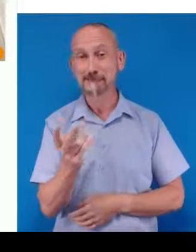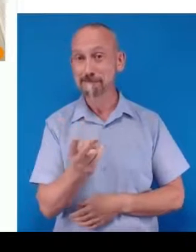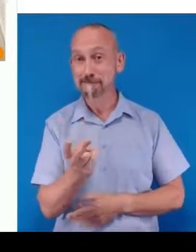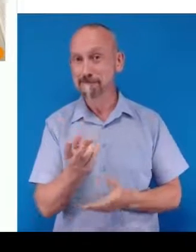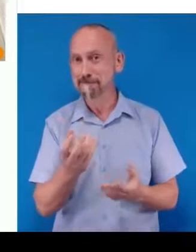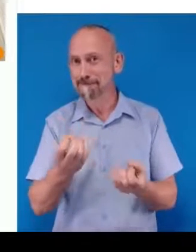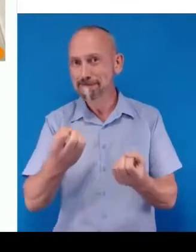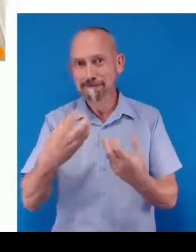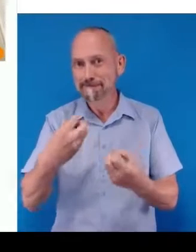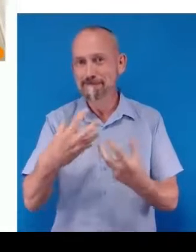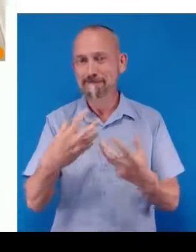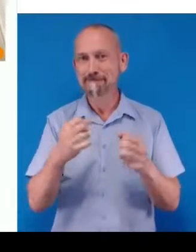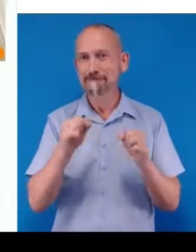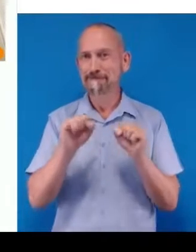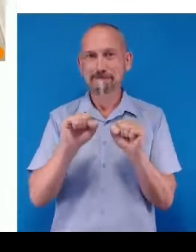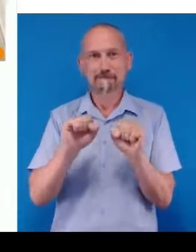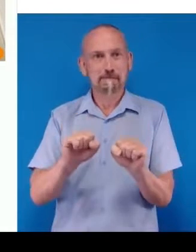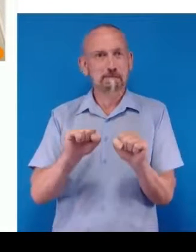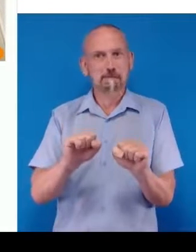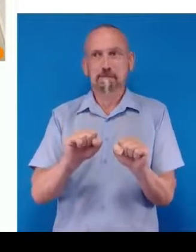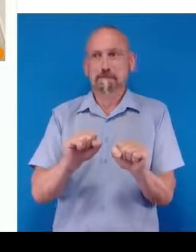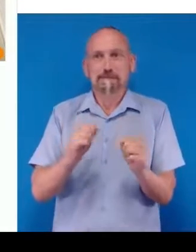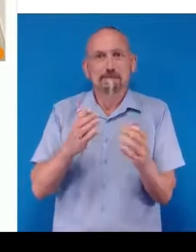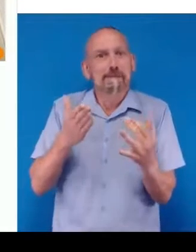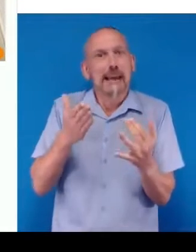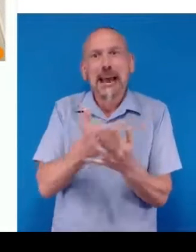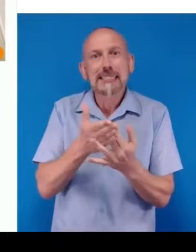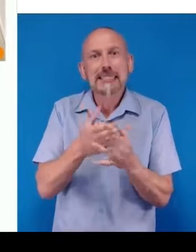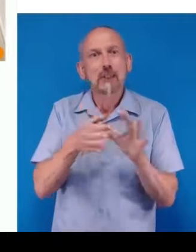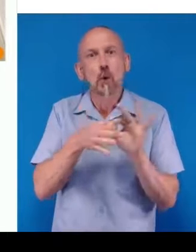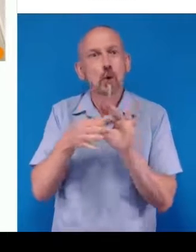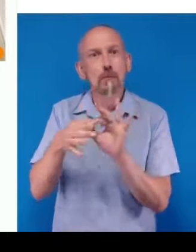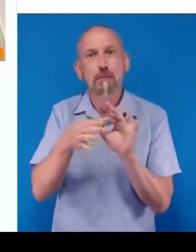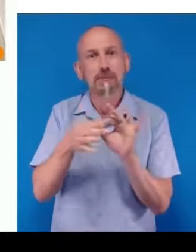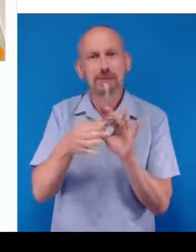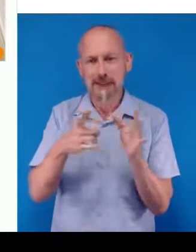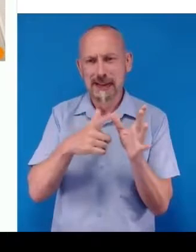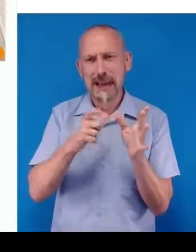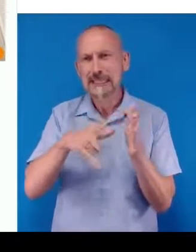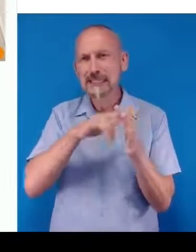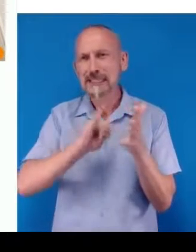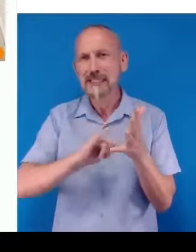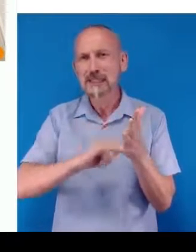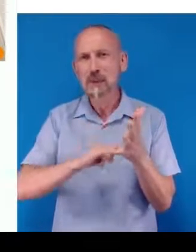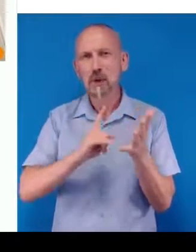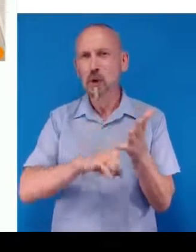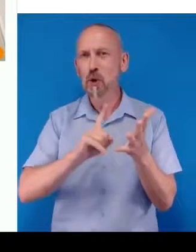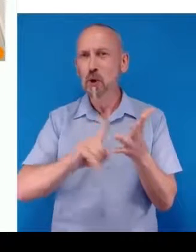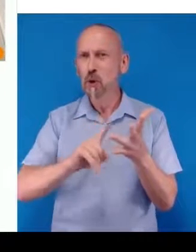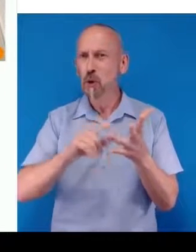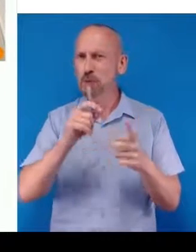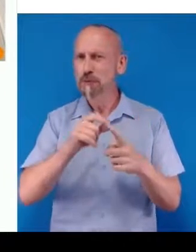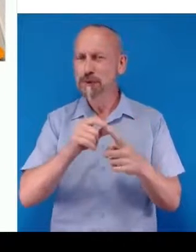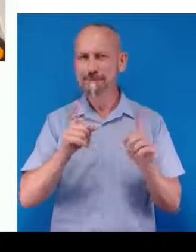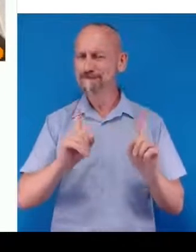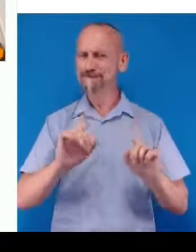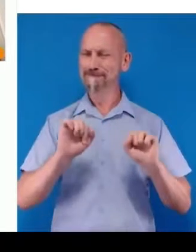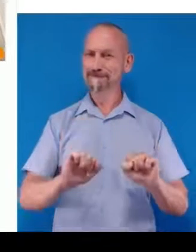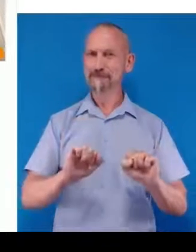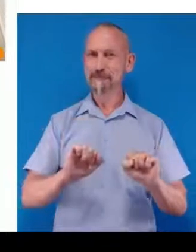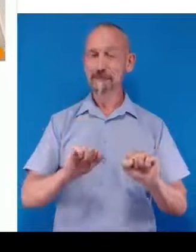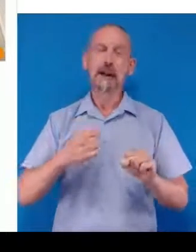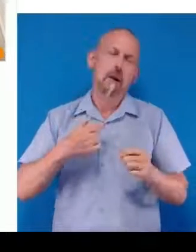what AccessLOOP is. Obviously, I know, but our audience might not, and why